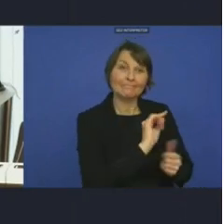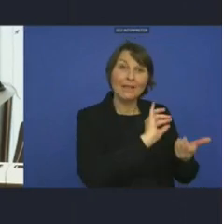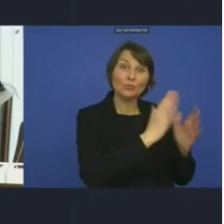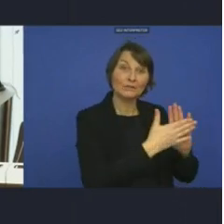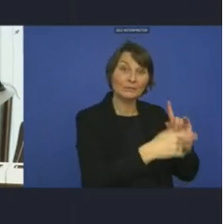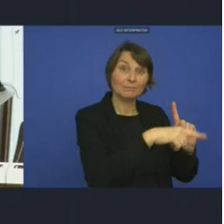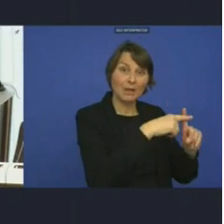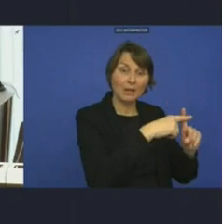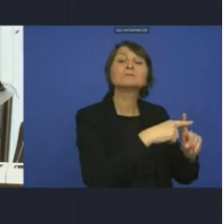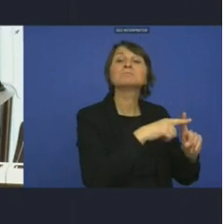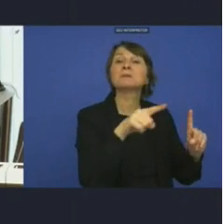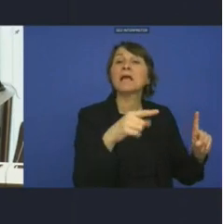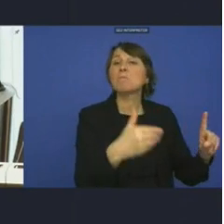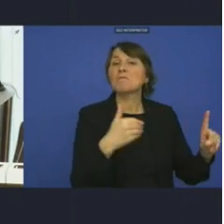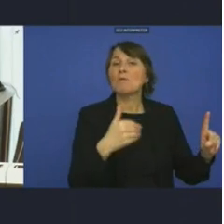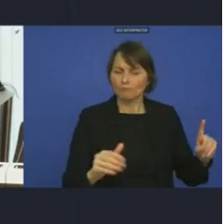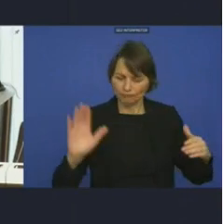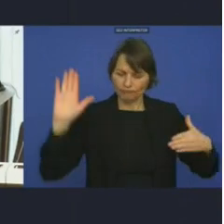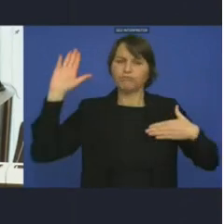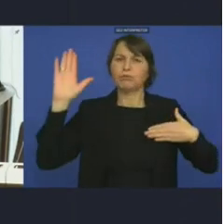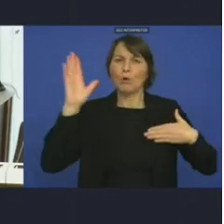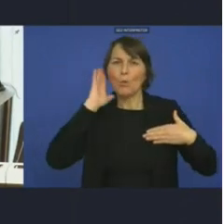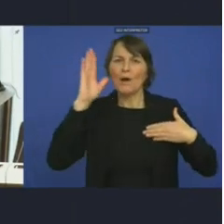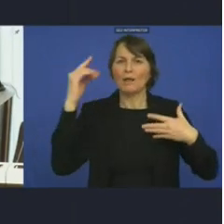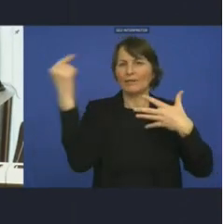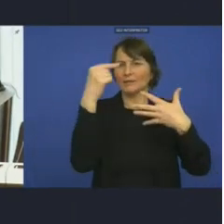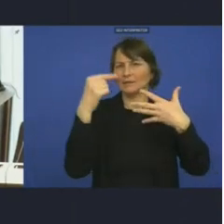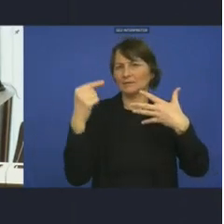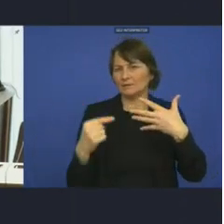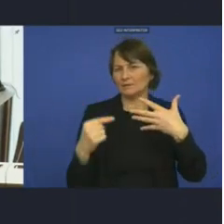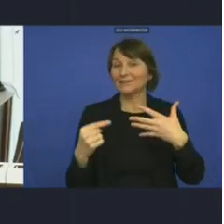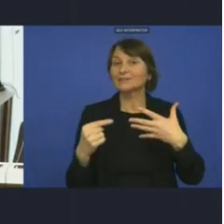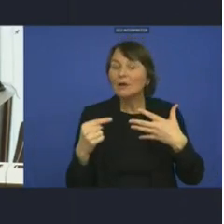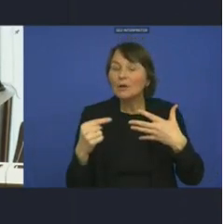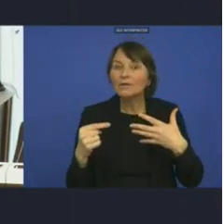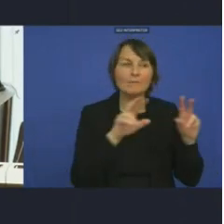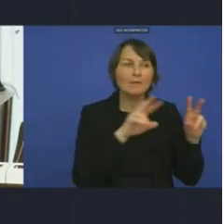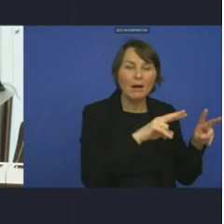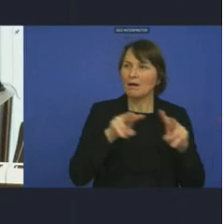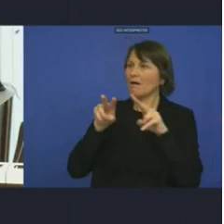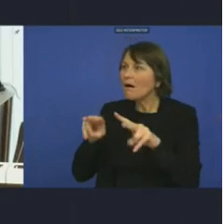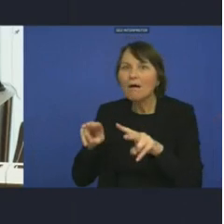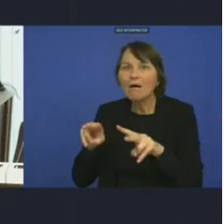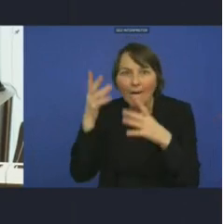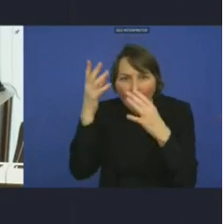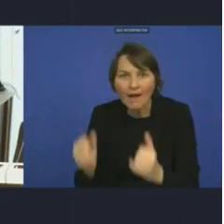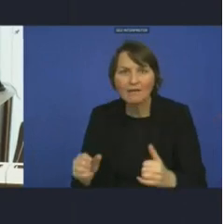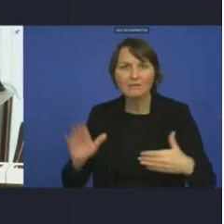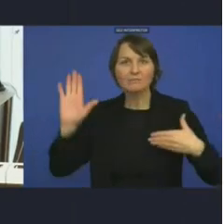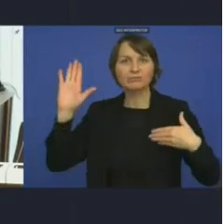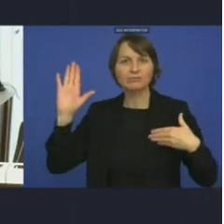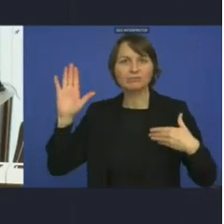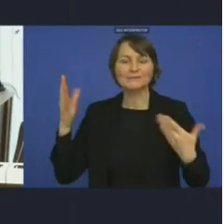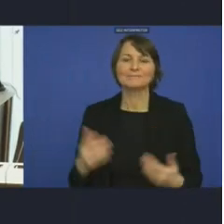an initiative. This will give you already some visibility. And if you are already implementing an Erasmus